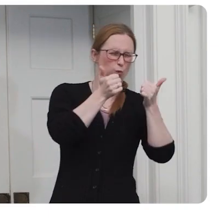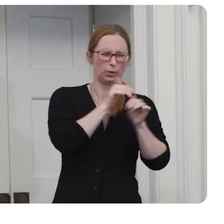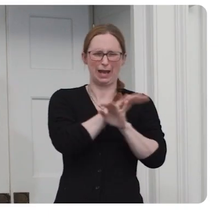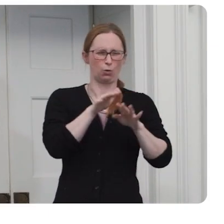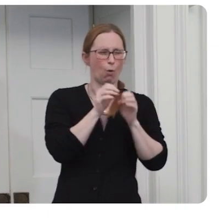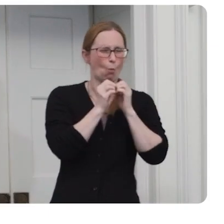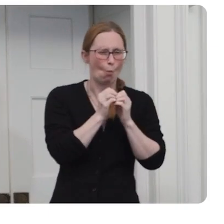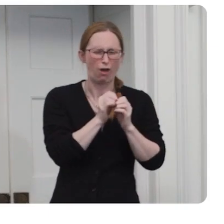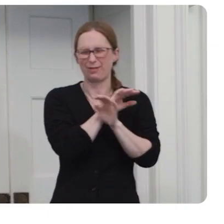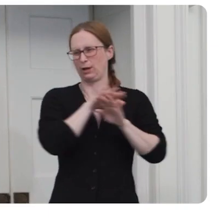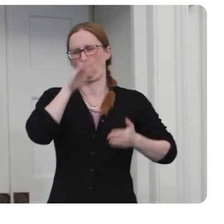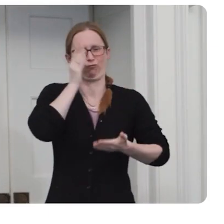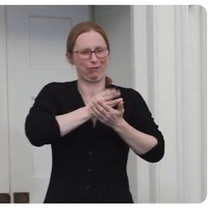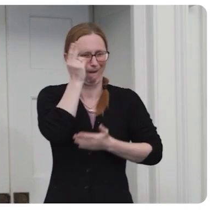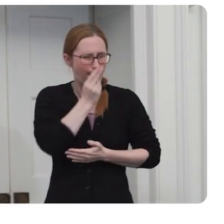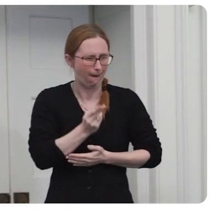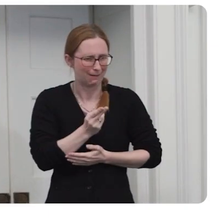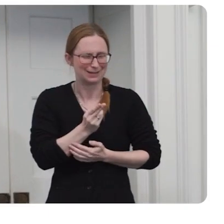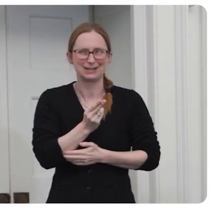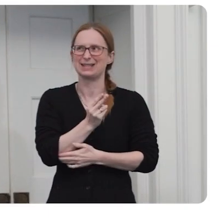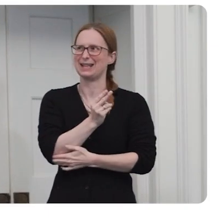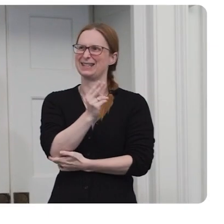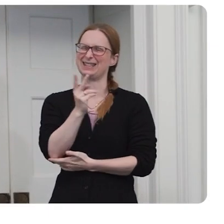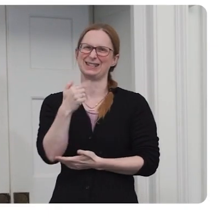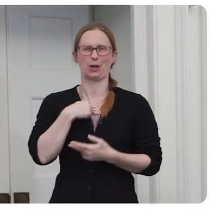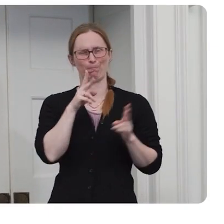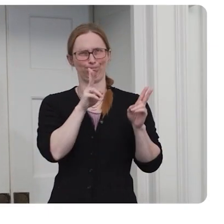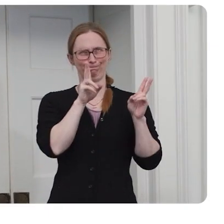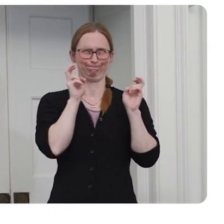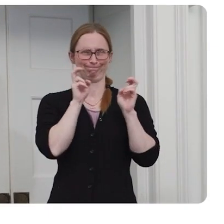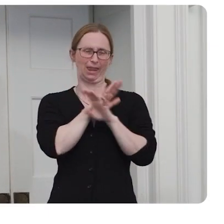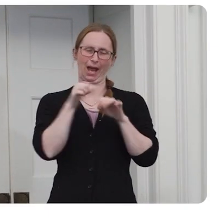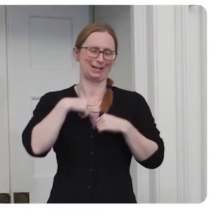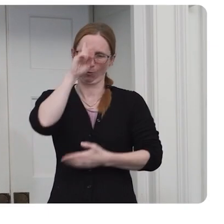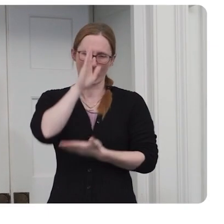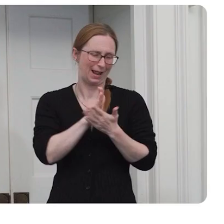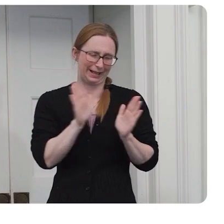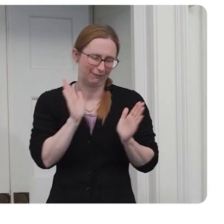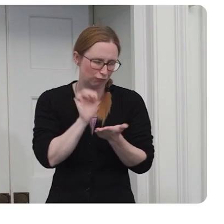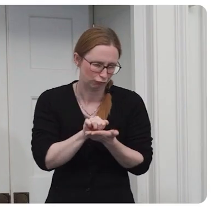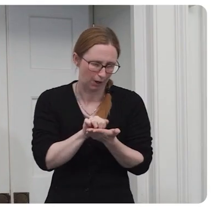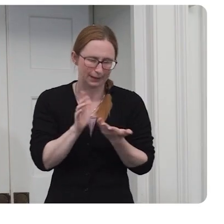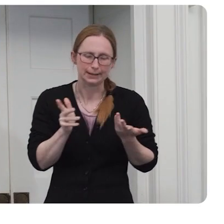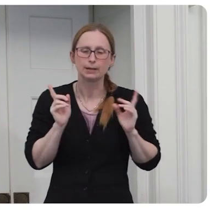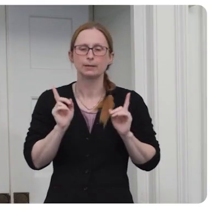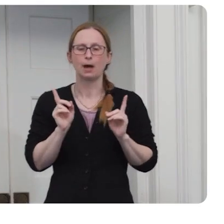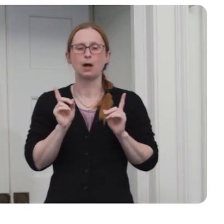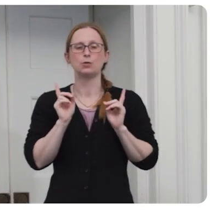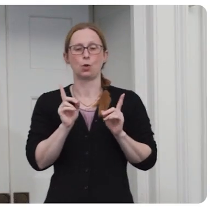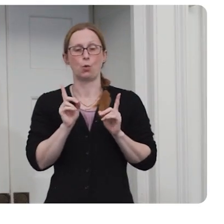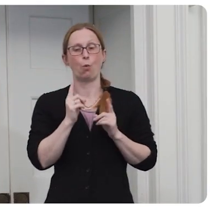or worthwhile and not real artists. And I have those in the kind of quotes because I don't believe that.